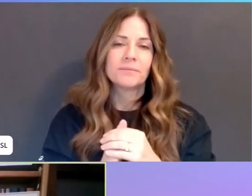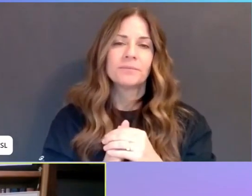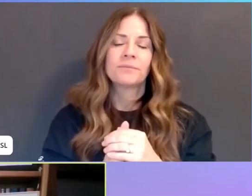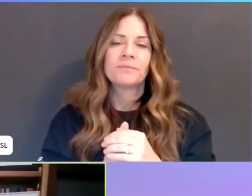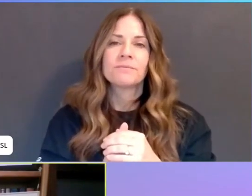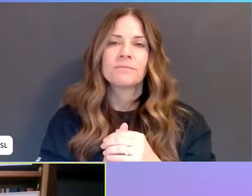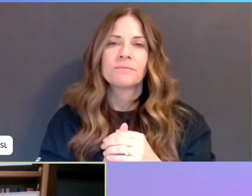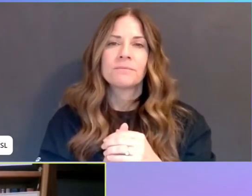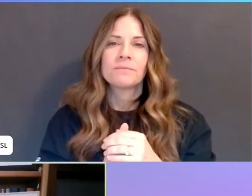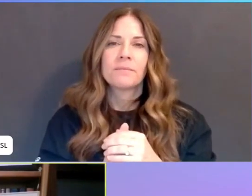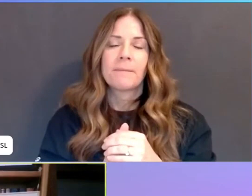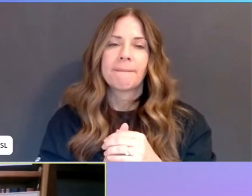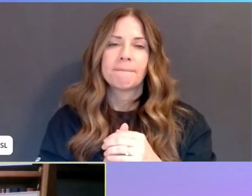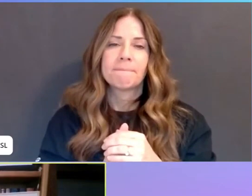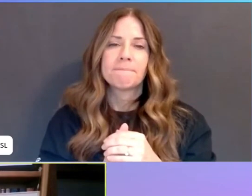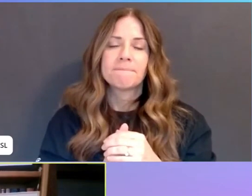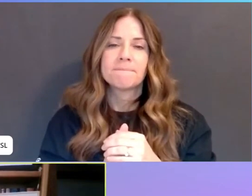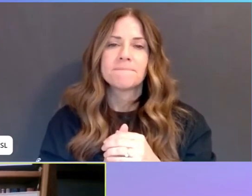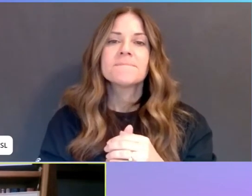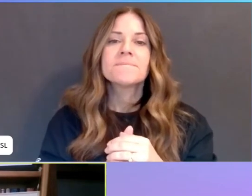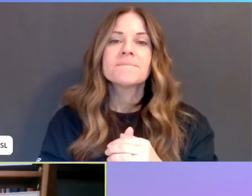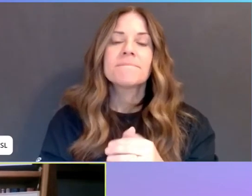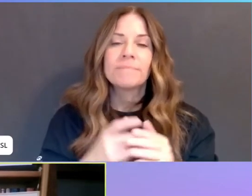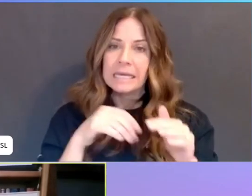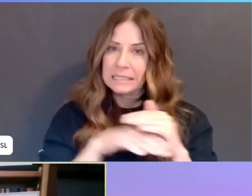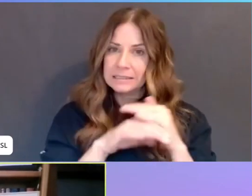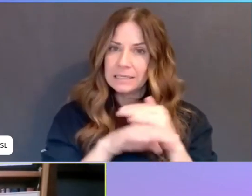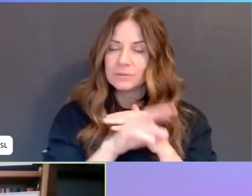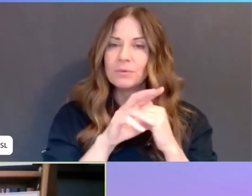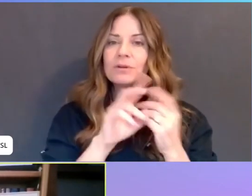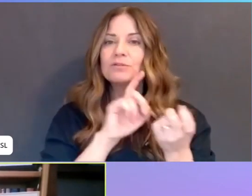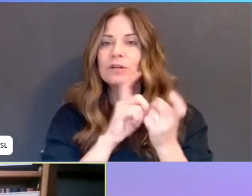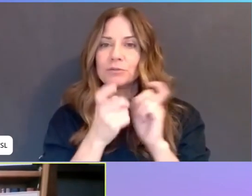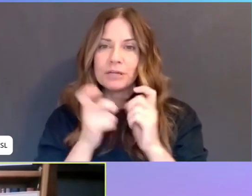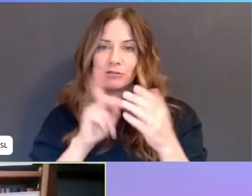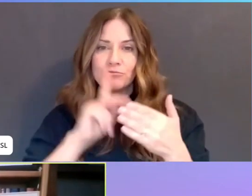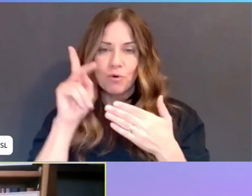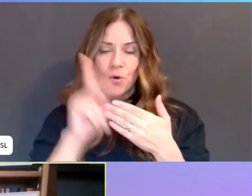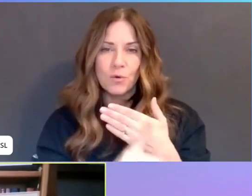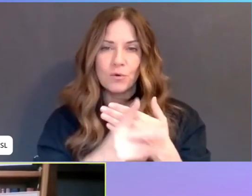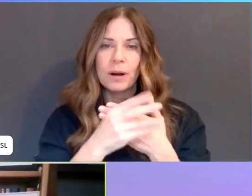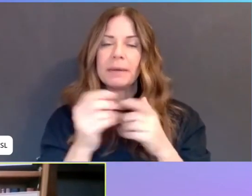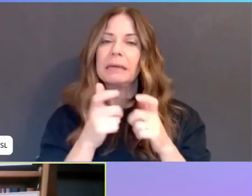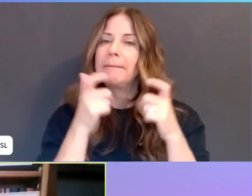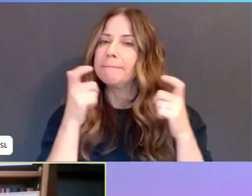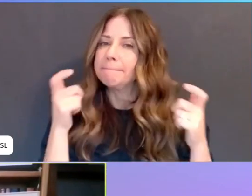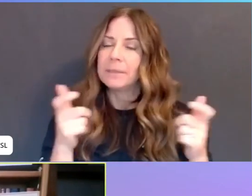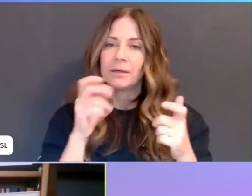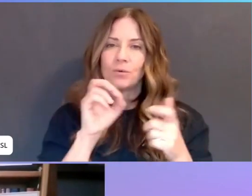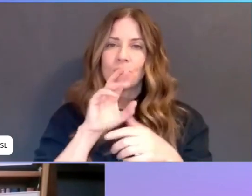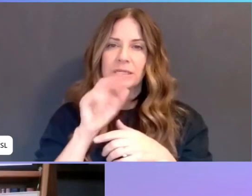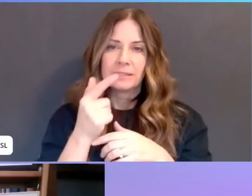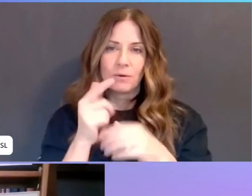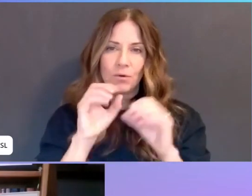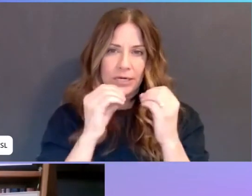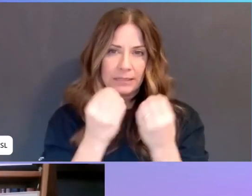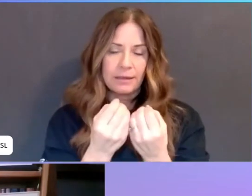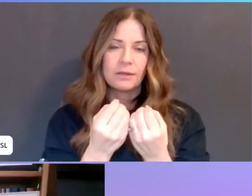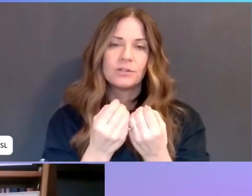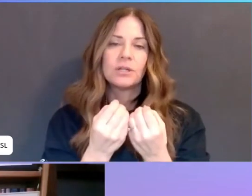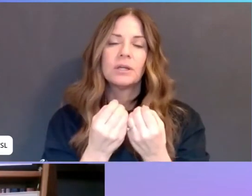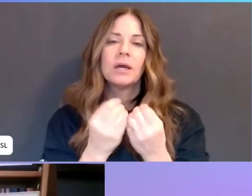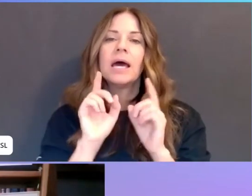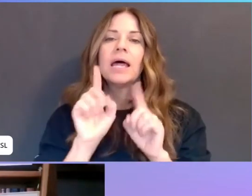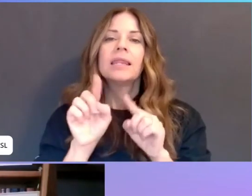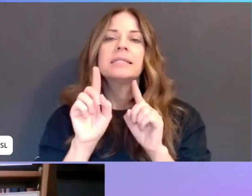Great. Since you've created an accessibility transformation program in a big organization, this